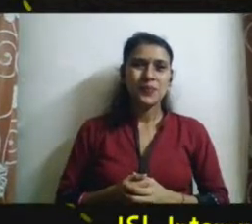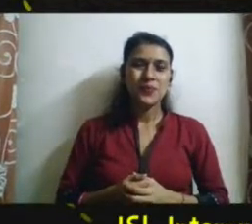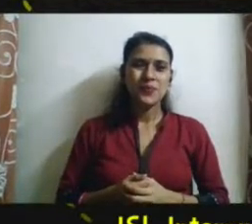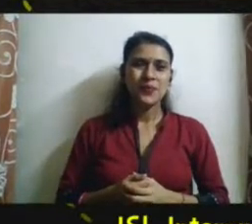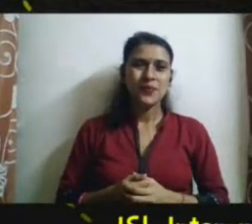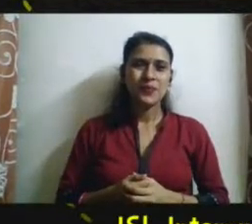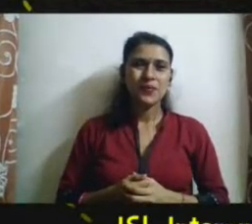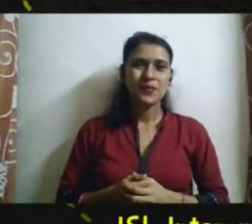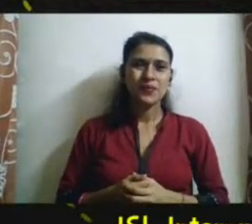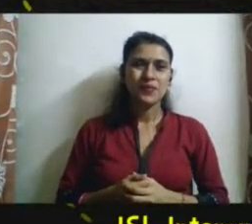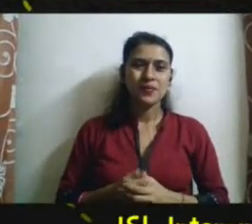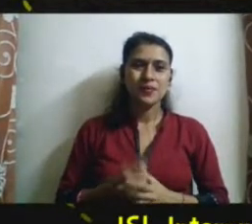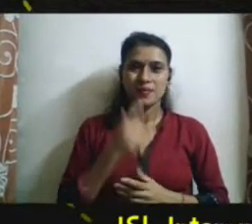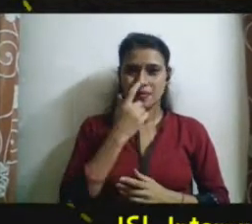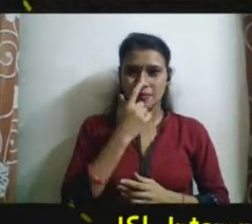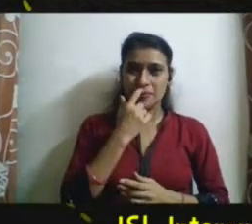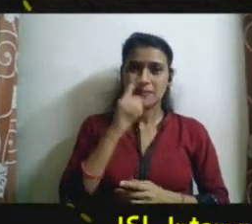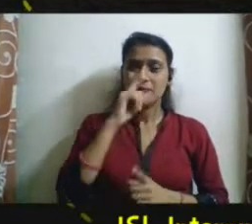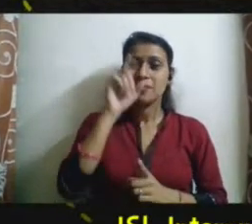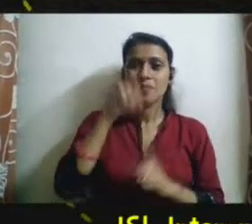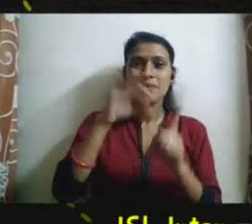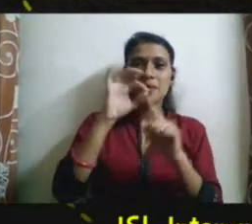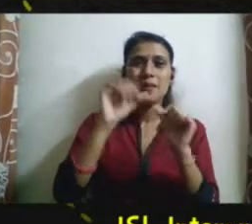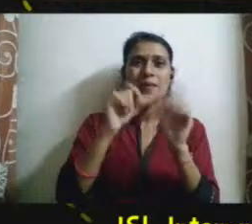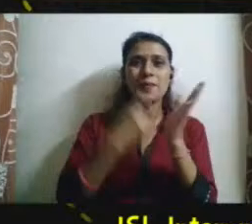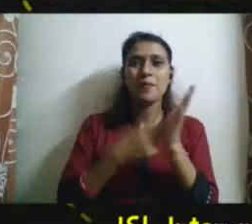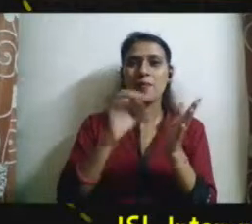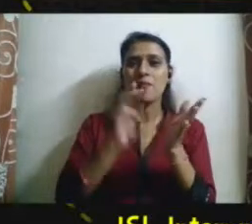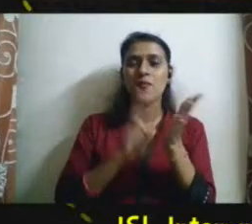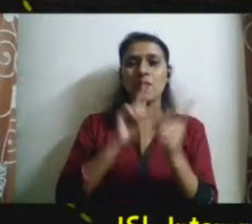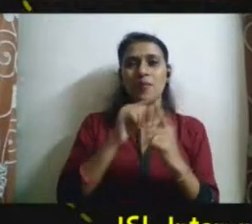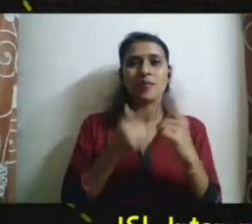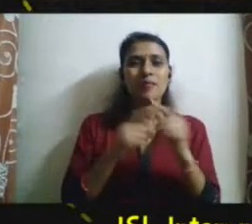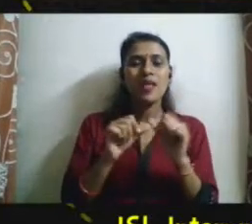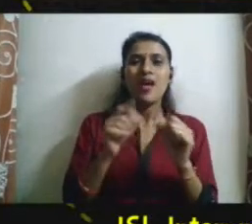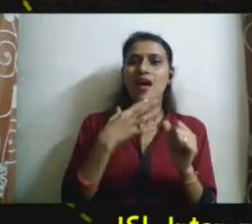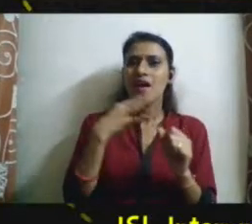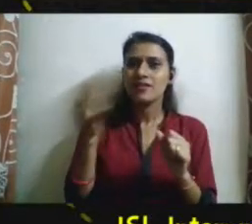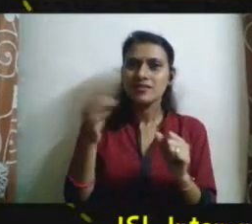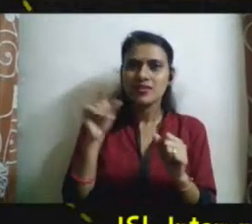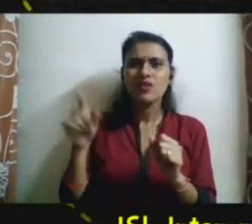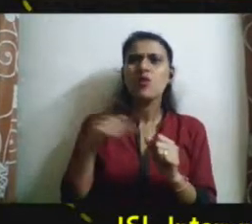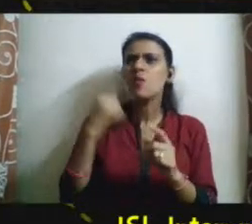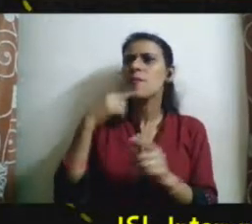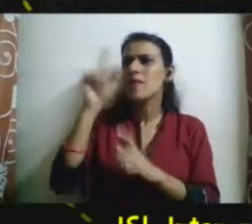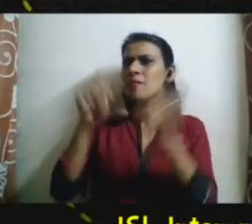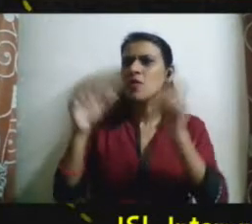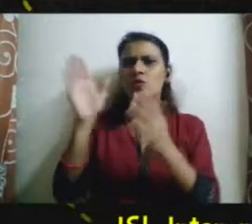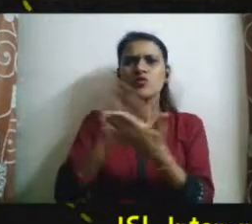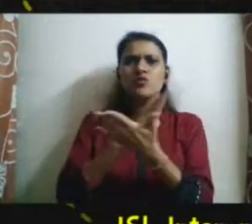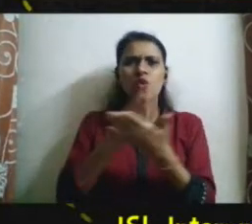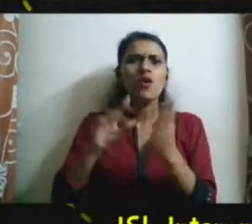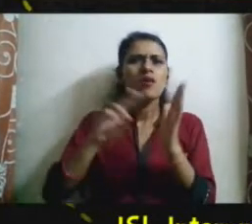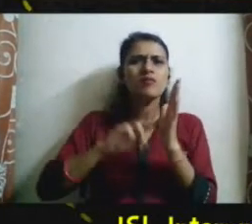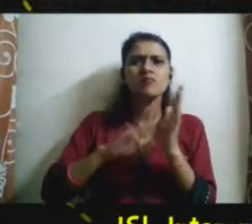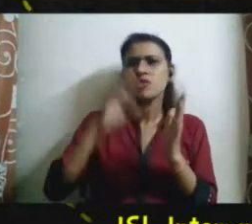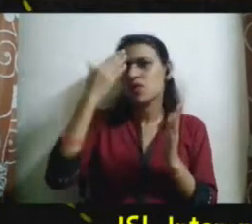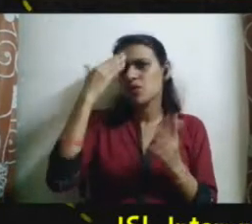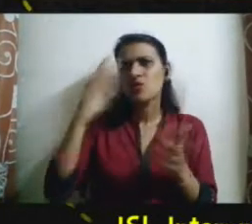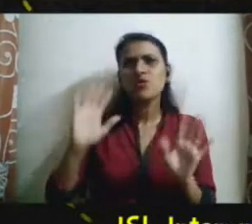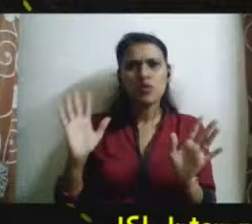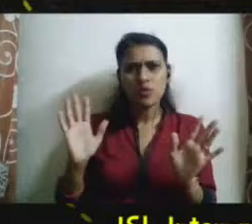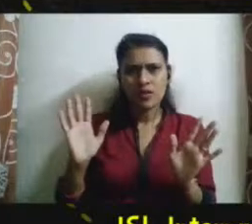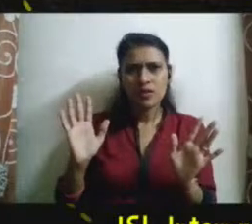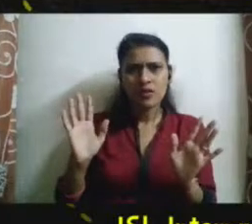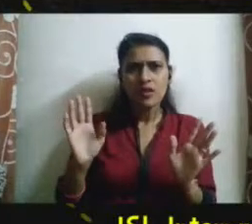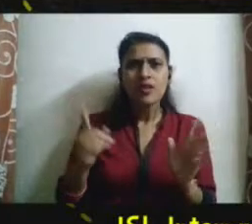because I think, like, for many of us who are not knowledgeable about music and how music works, would it be possible for you to maybe give us